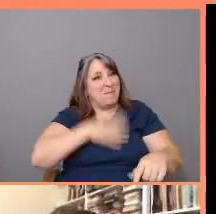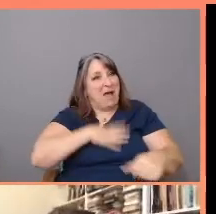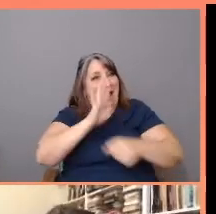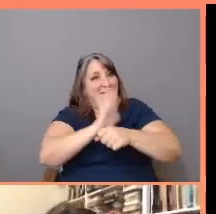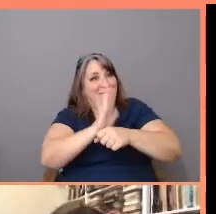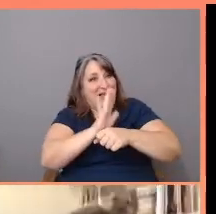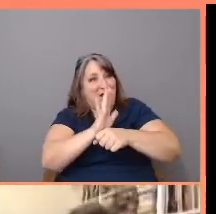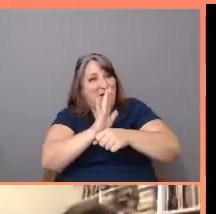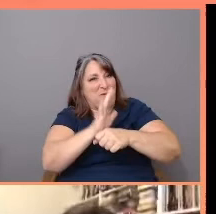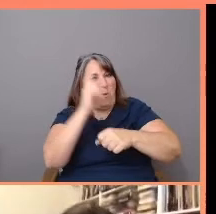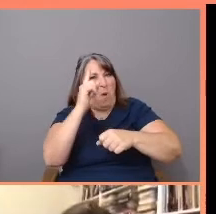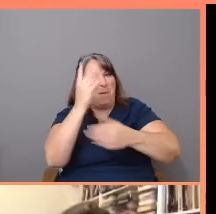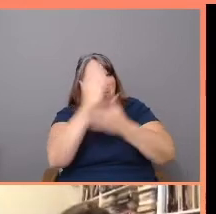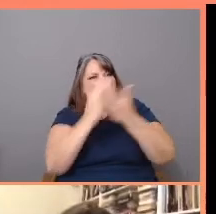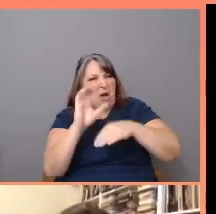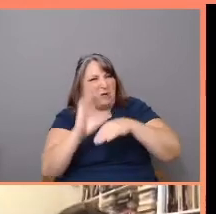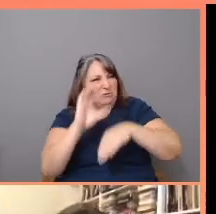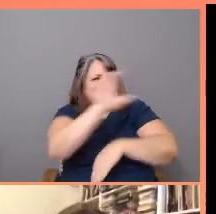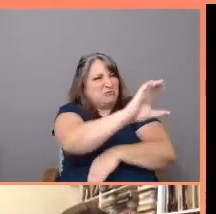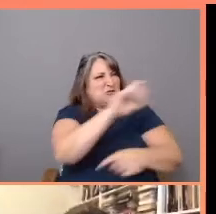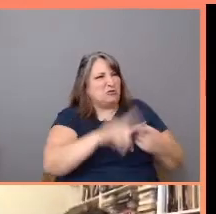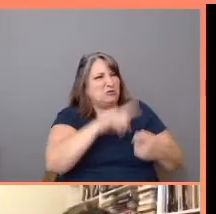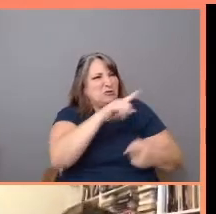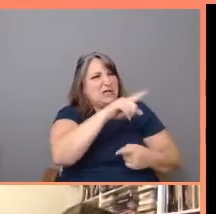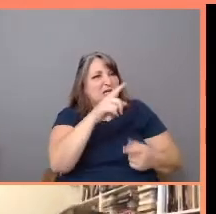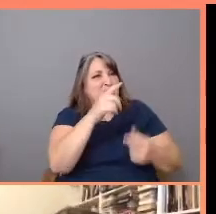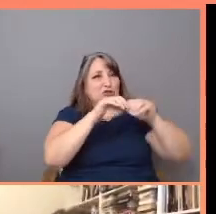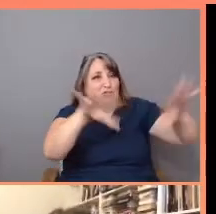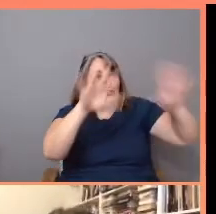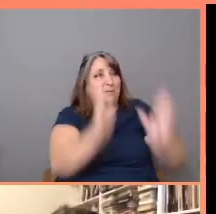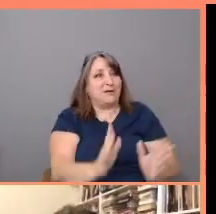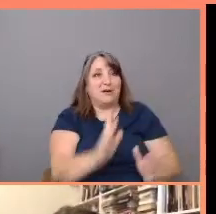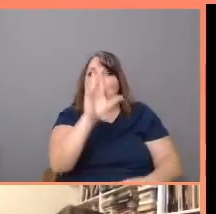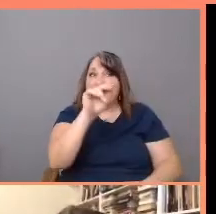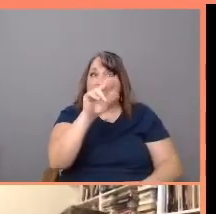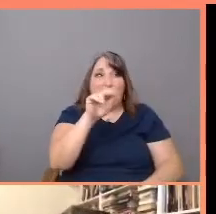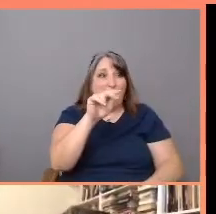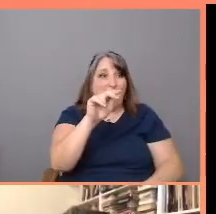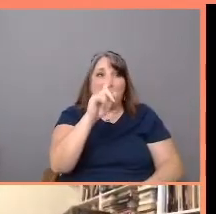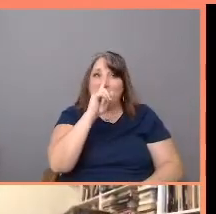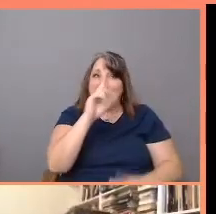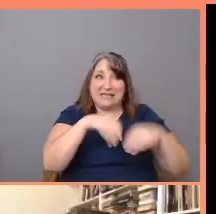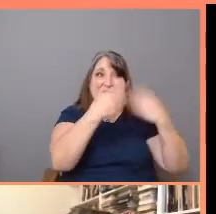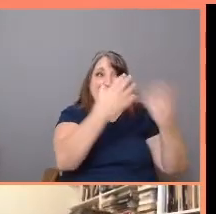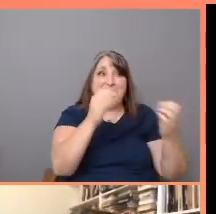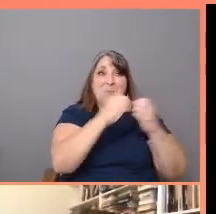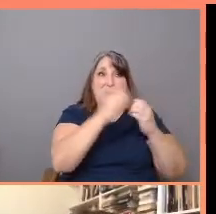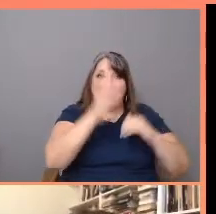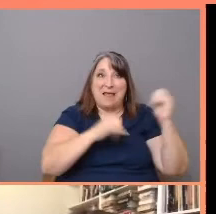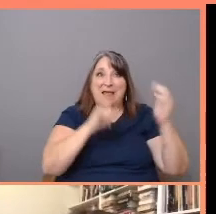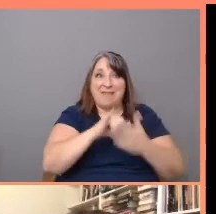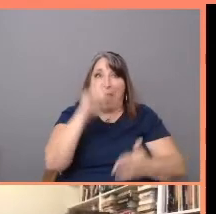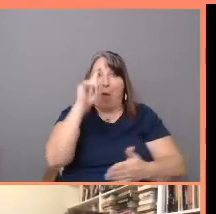one block, over to a distributor, when in fact it's really much more complex.